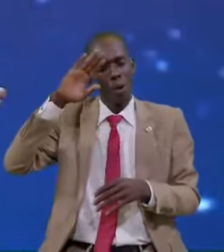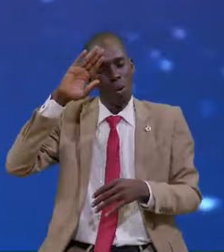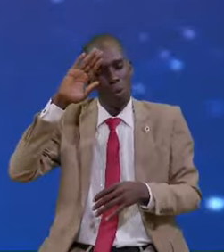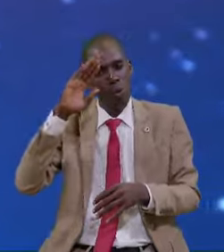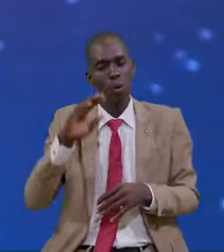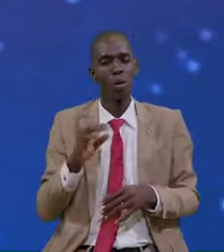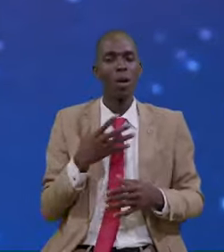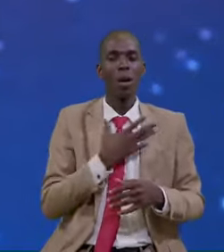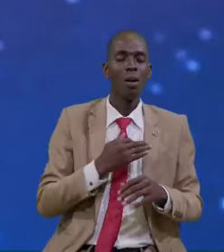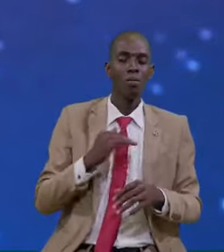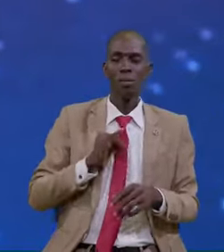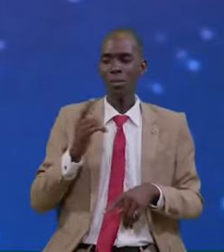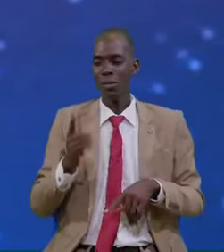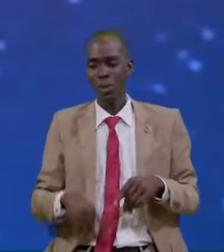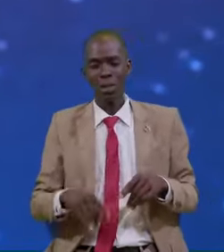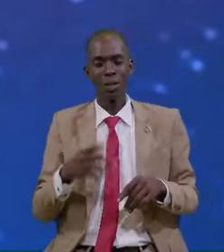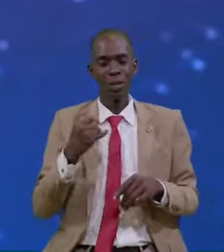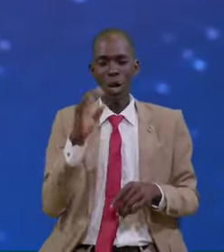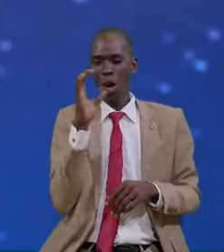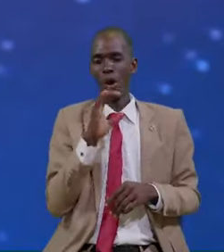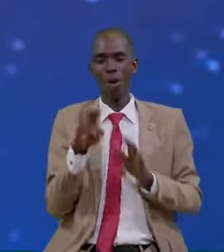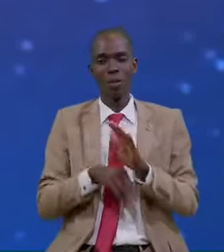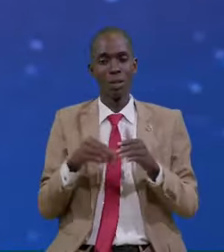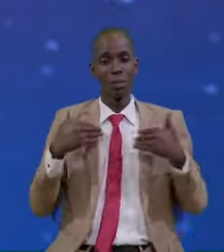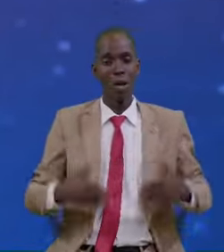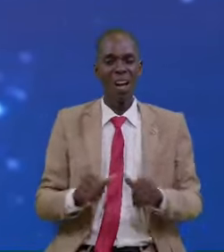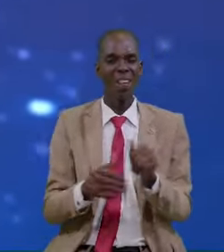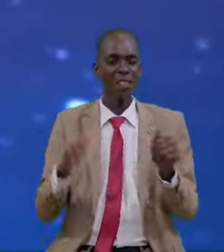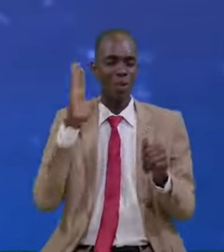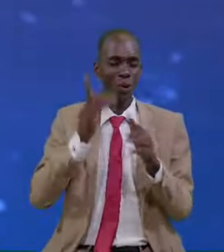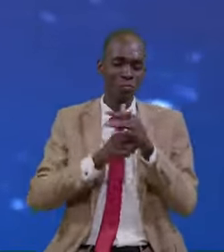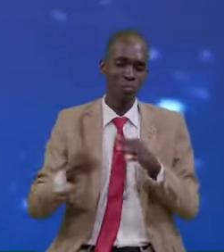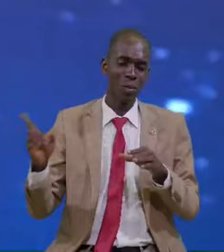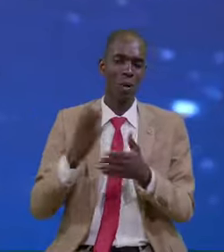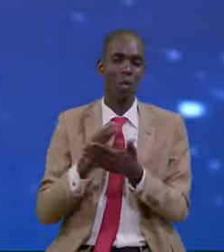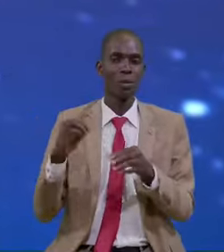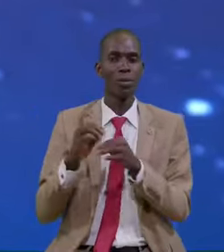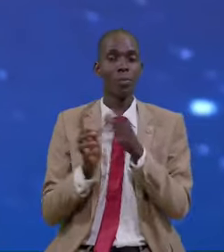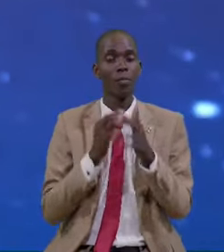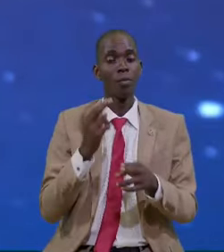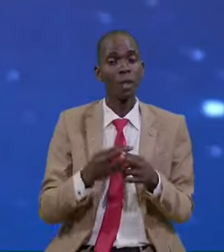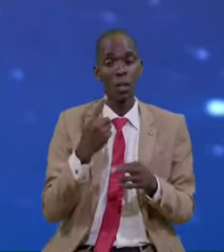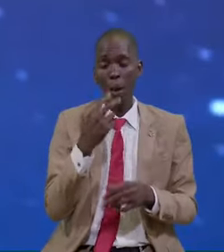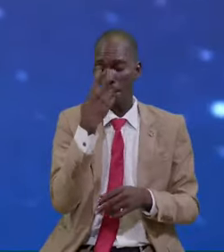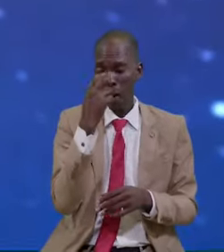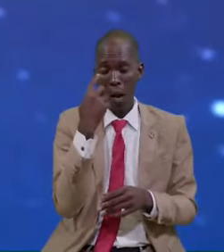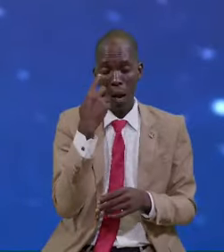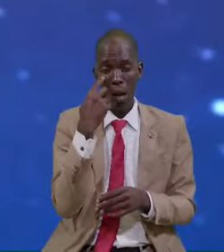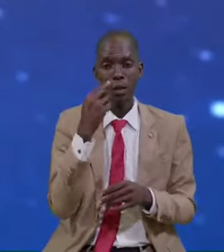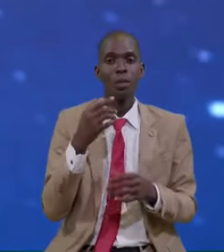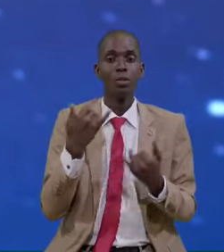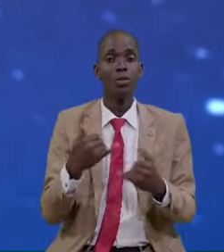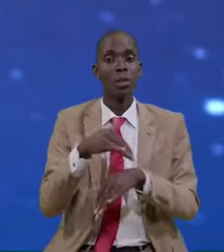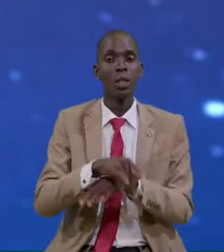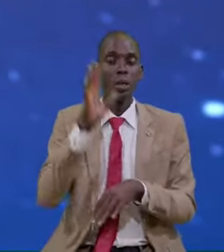everything, I don't understand, everything will vanish away. The blindness in the eyes, tonight you will